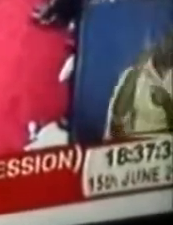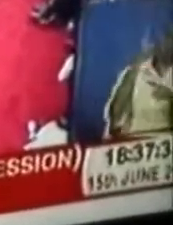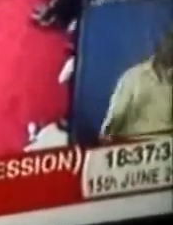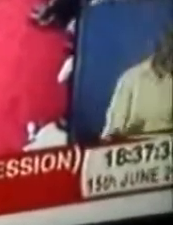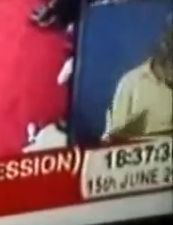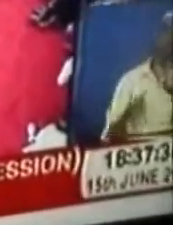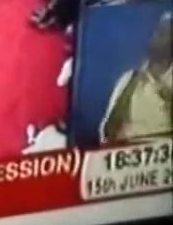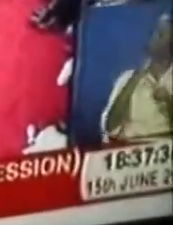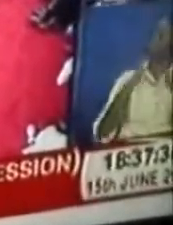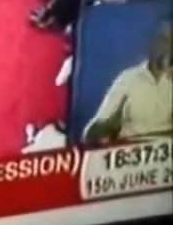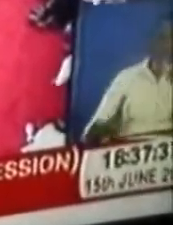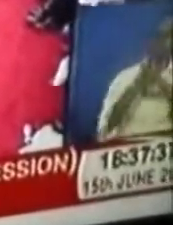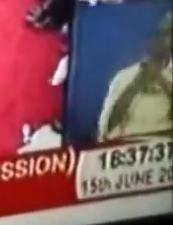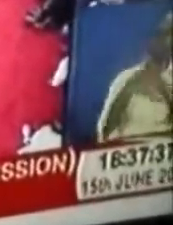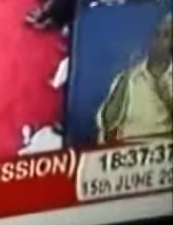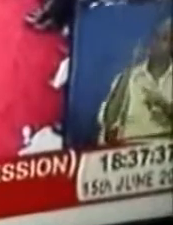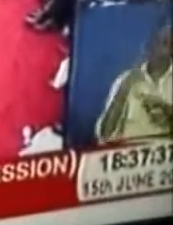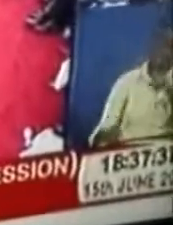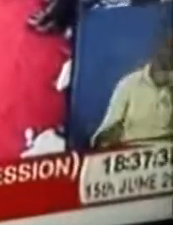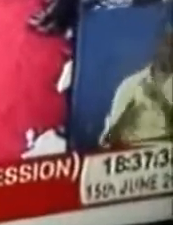Speaker.